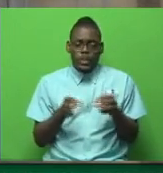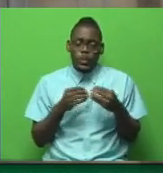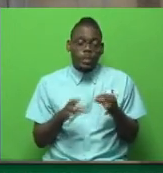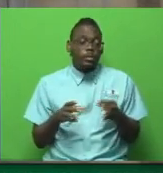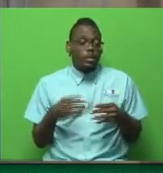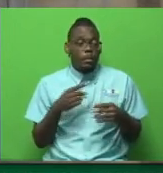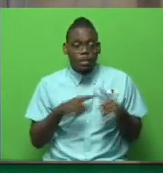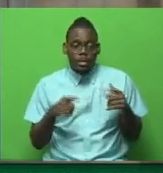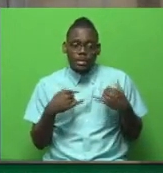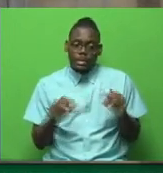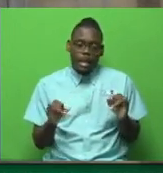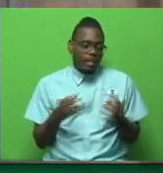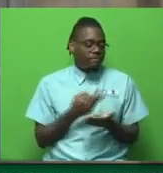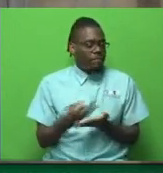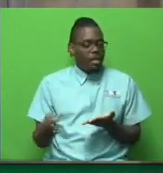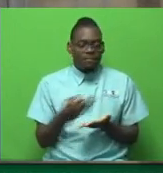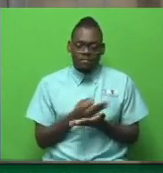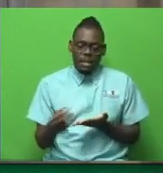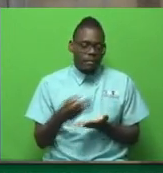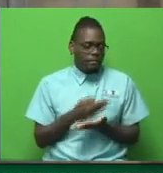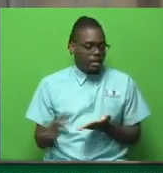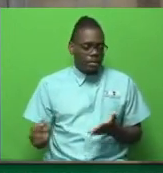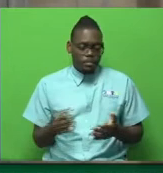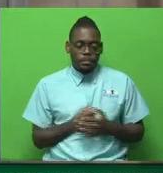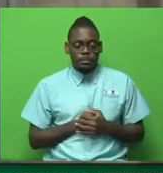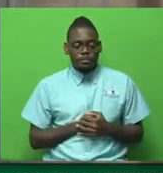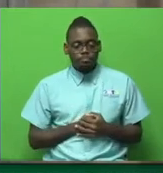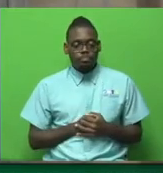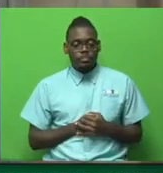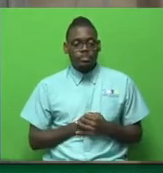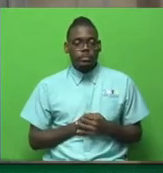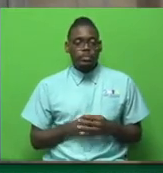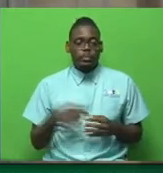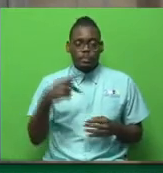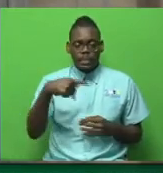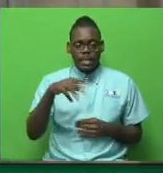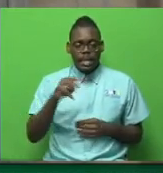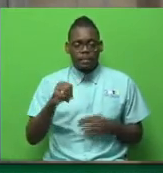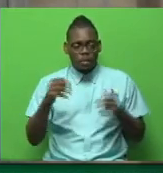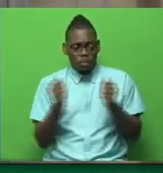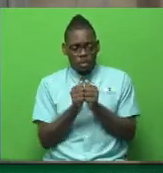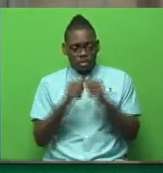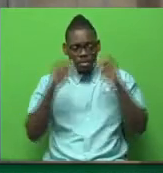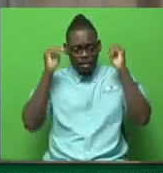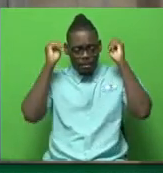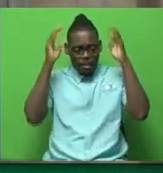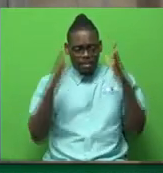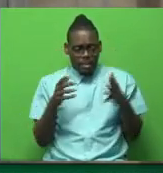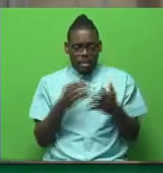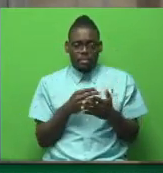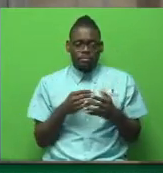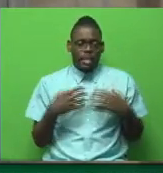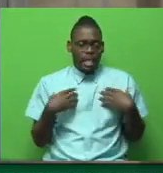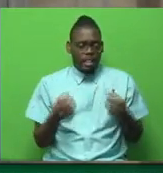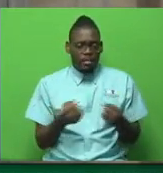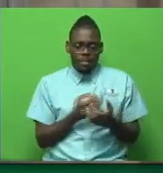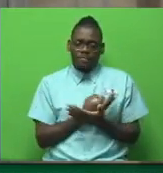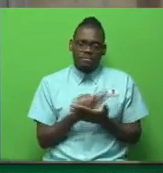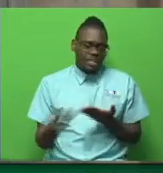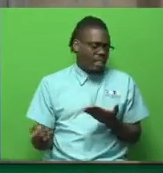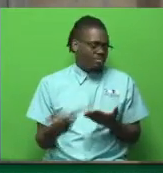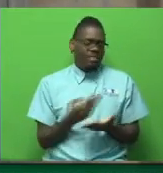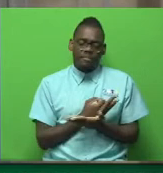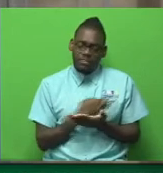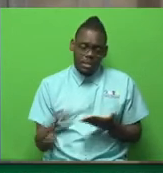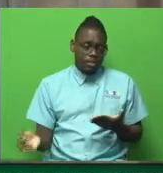in our health care response this Administration to the minister of Health failed everyone with his policies